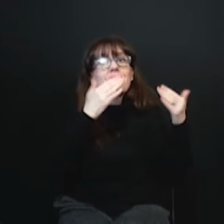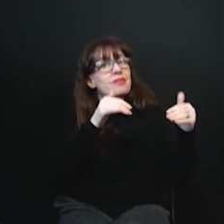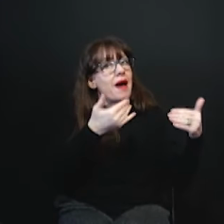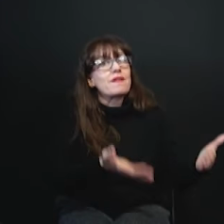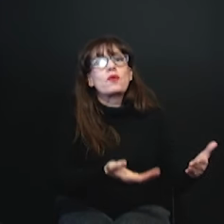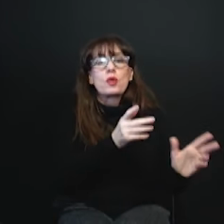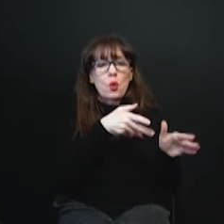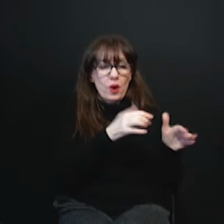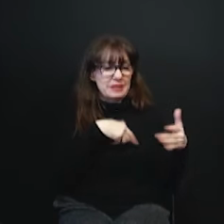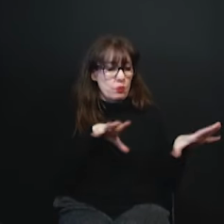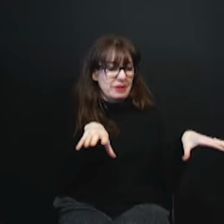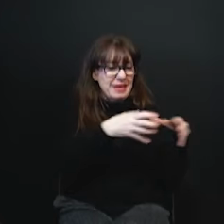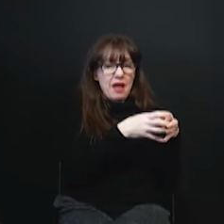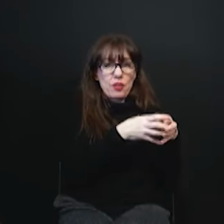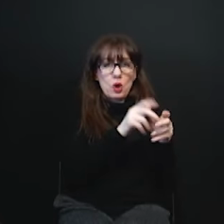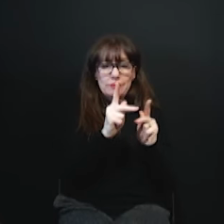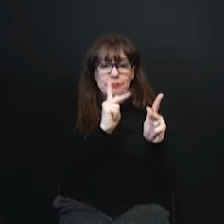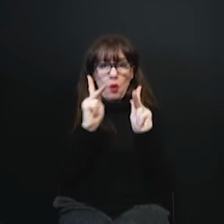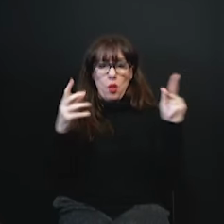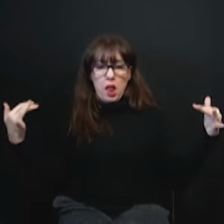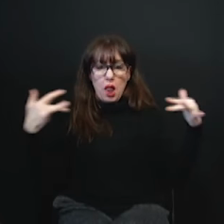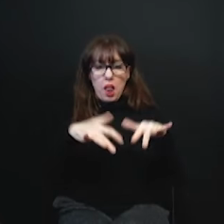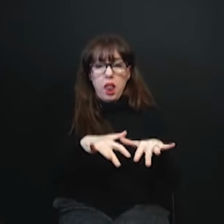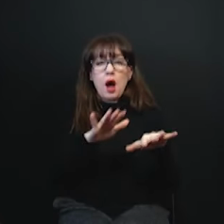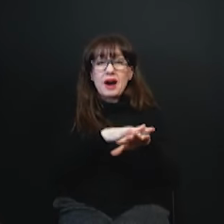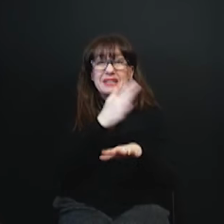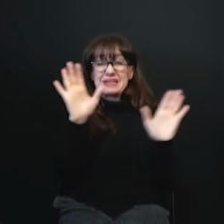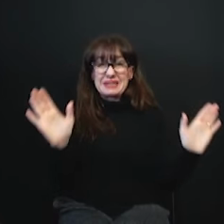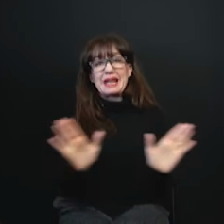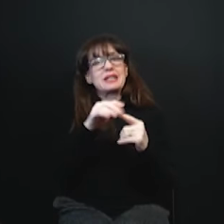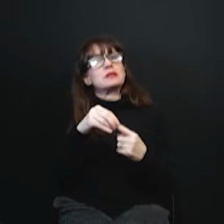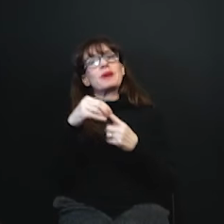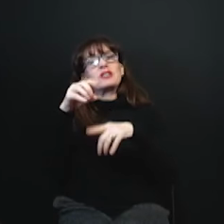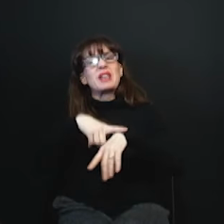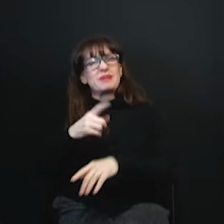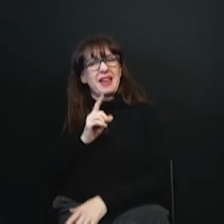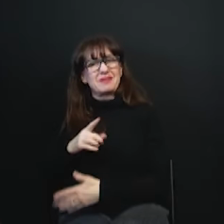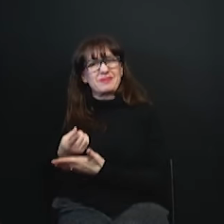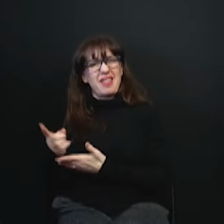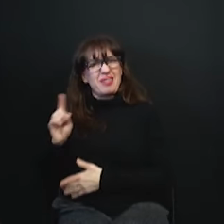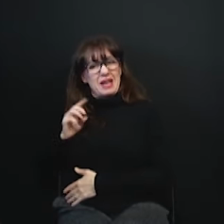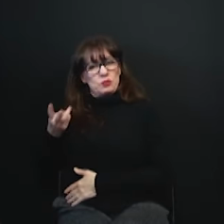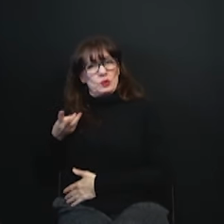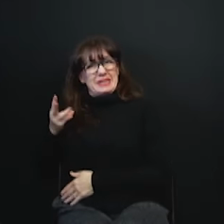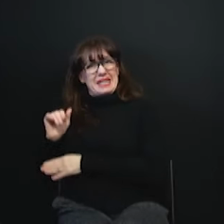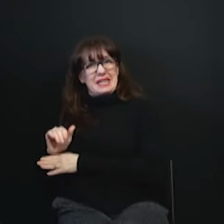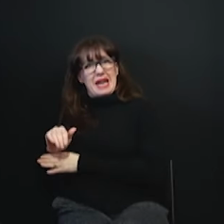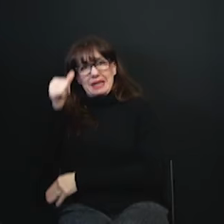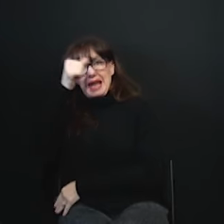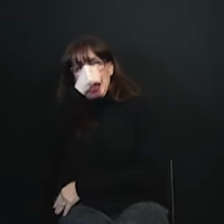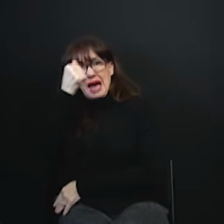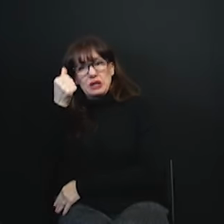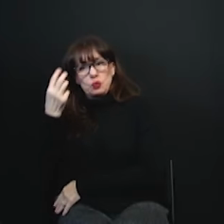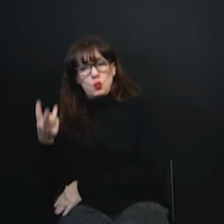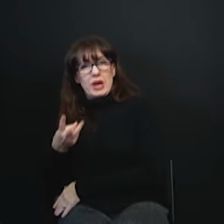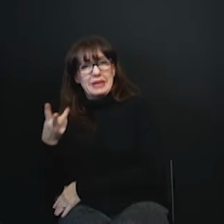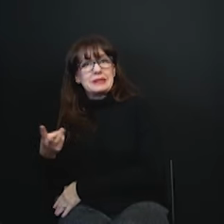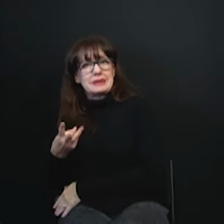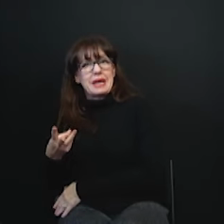we gather corporately on Sundays and special times like last Wednesday night for Ash Wednesday, beginning the Lenten season. But